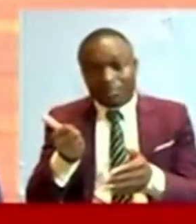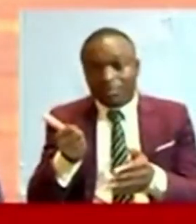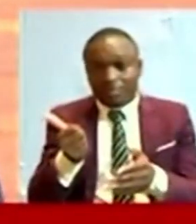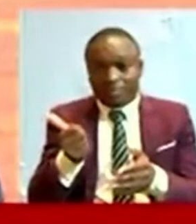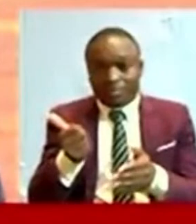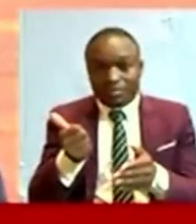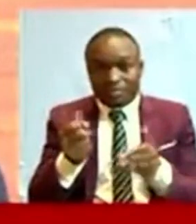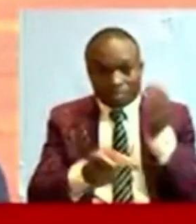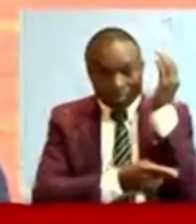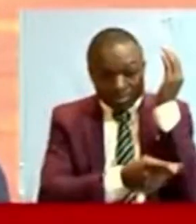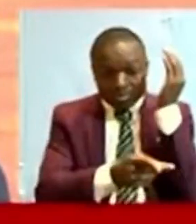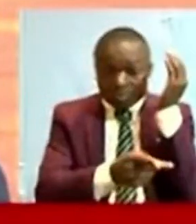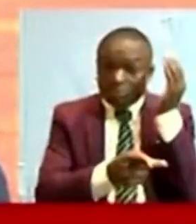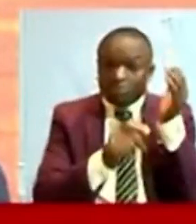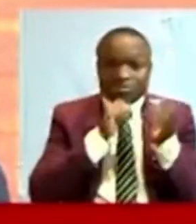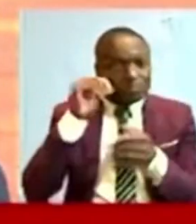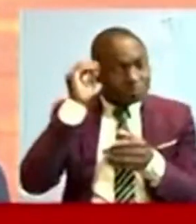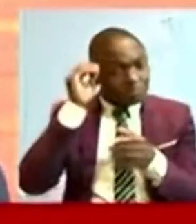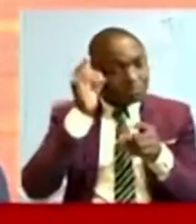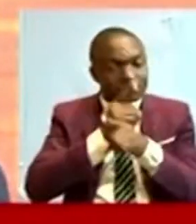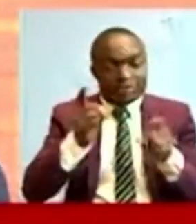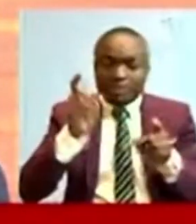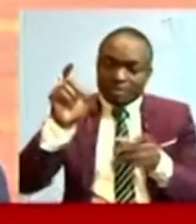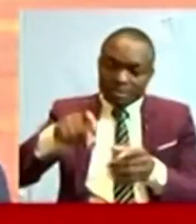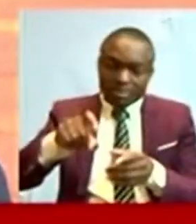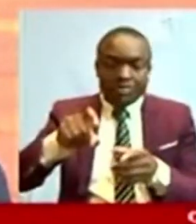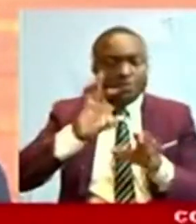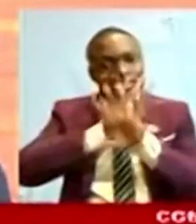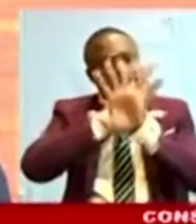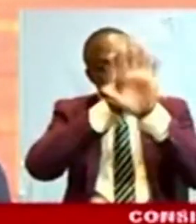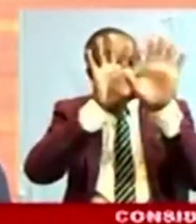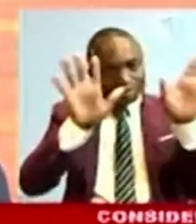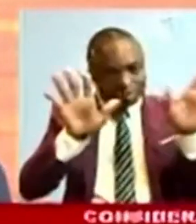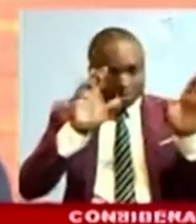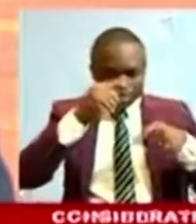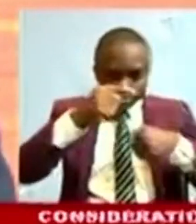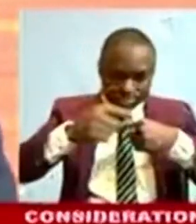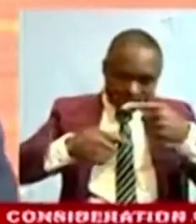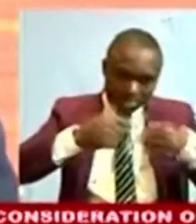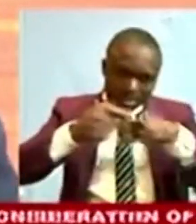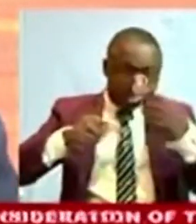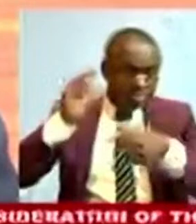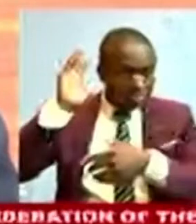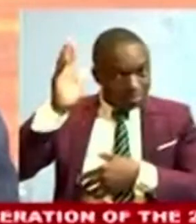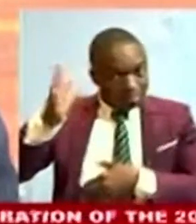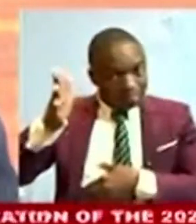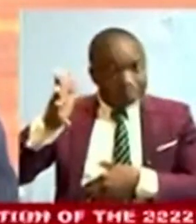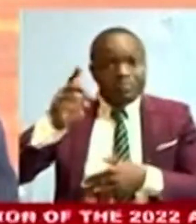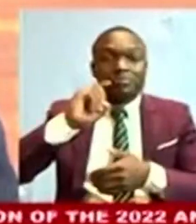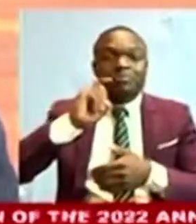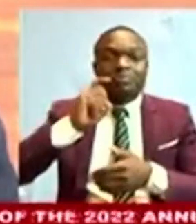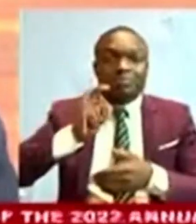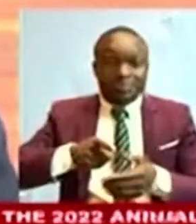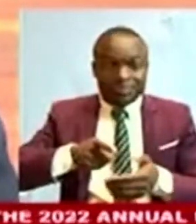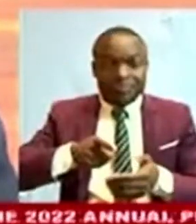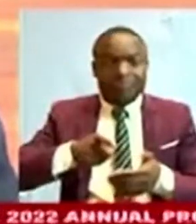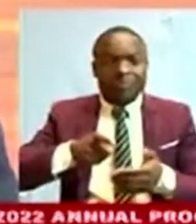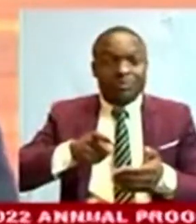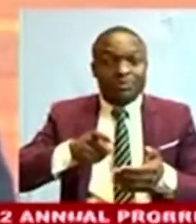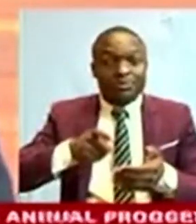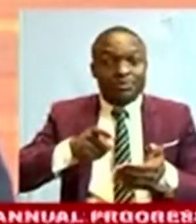I just need some clarification so that going forward we need to believe these reports or